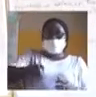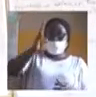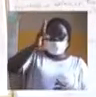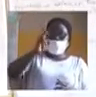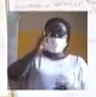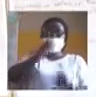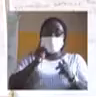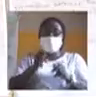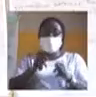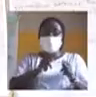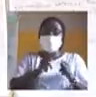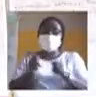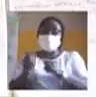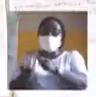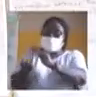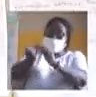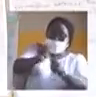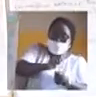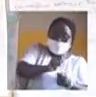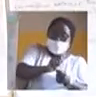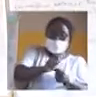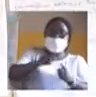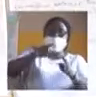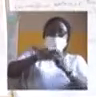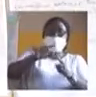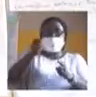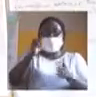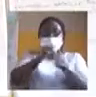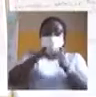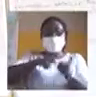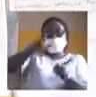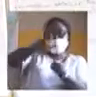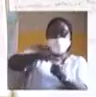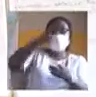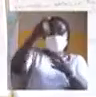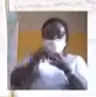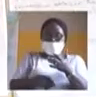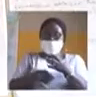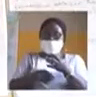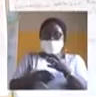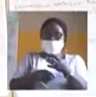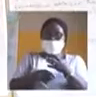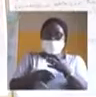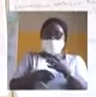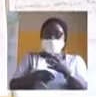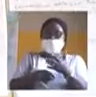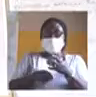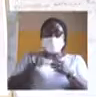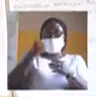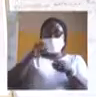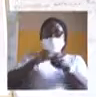price. Then I want to talk about composite demand. Demand is said to be composite in